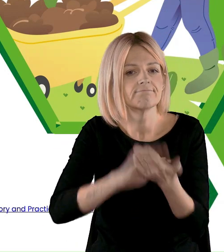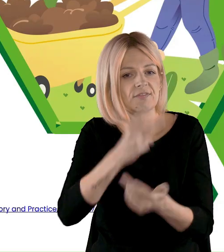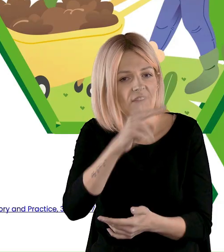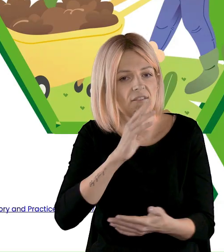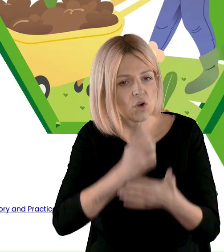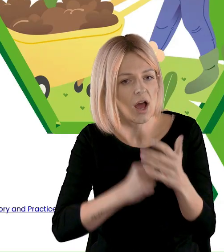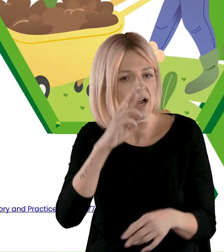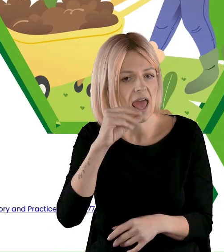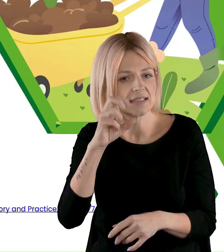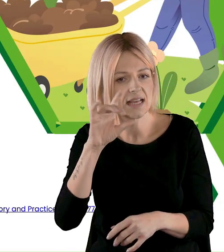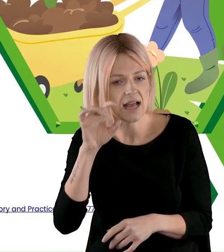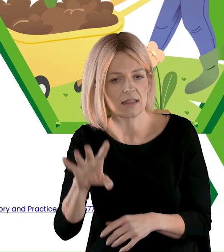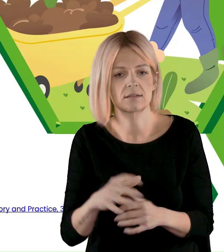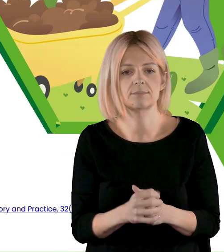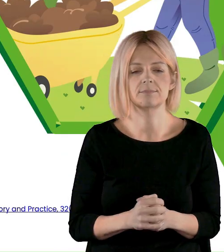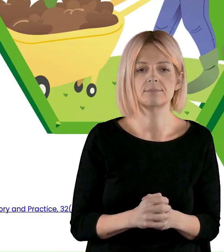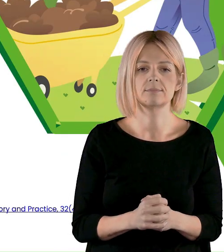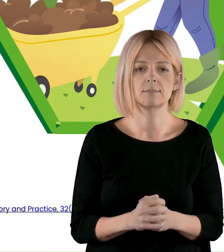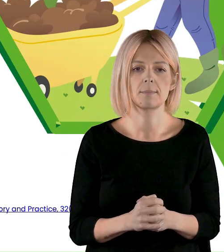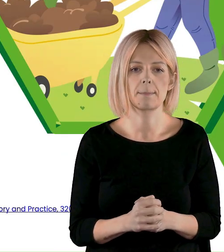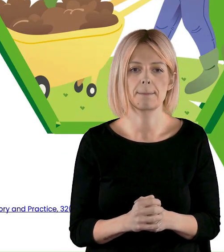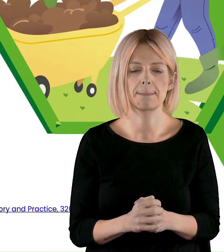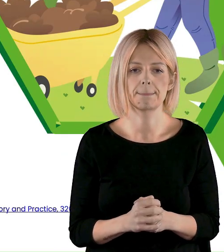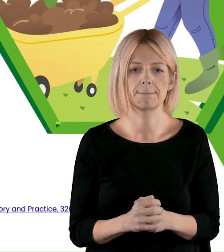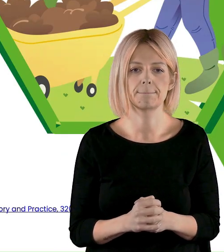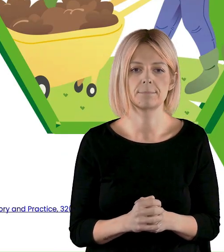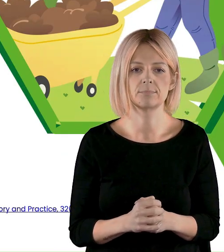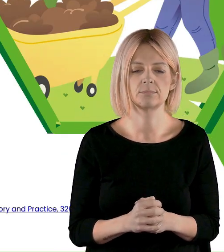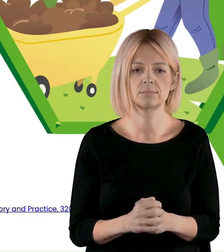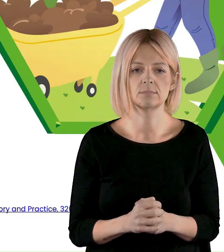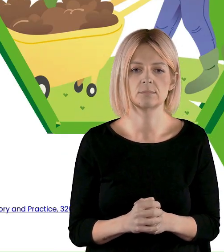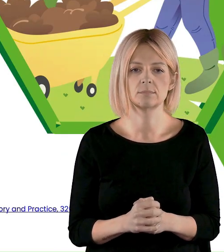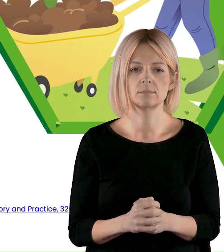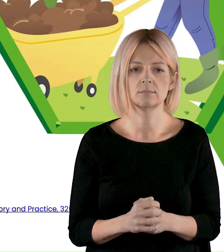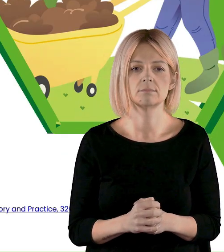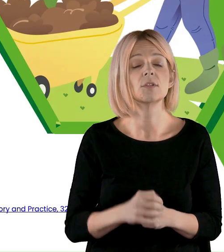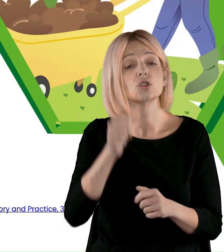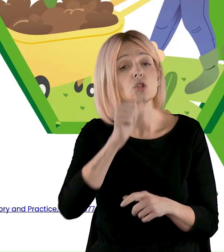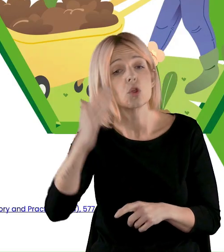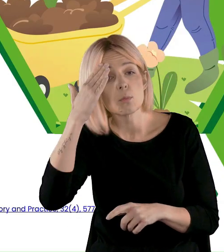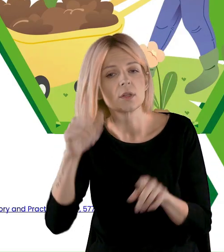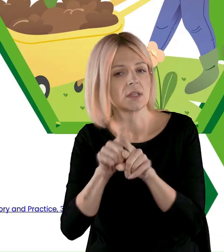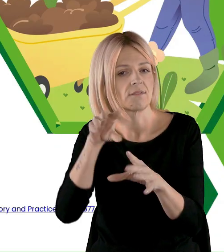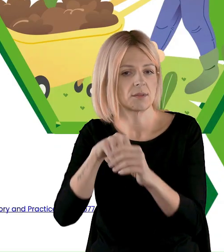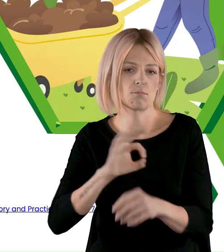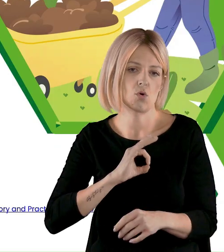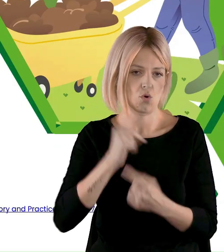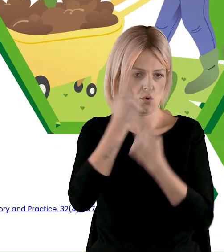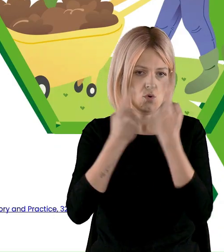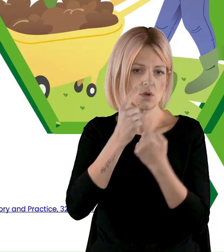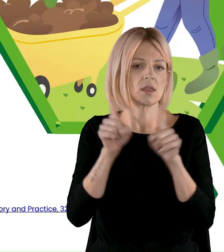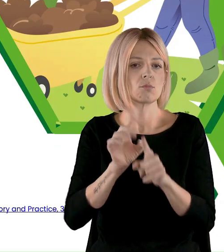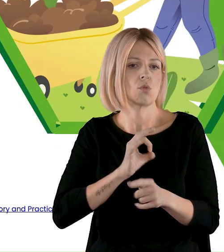And lastly, but important, I just want to say that green skills are not just only for environmental jobs. They